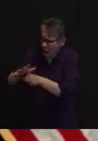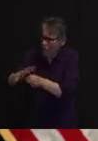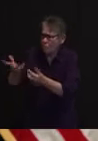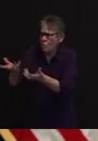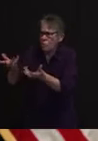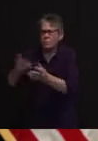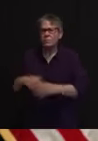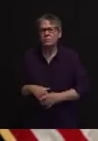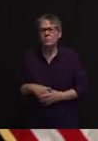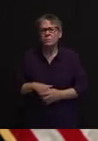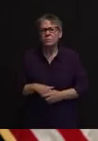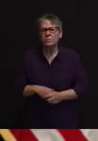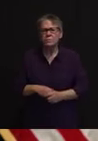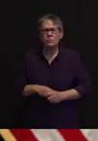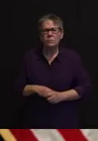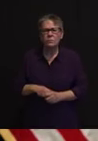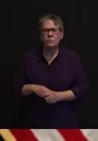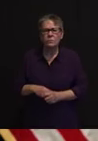very specific situation?